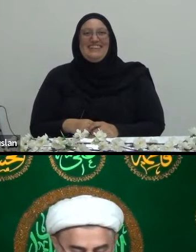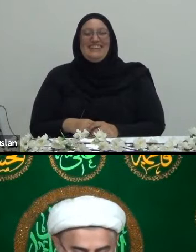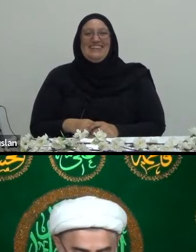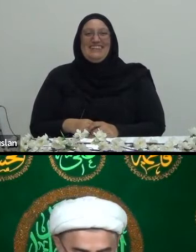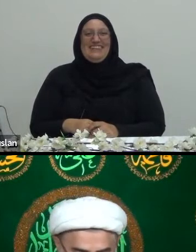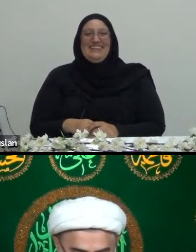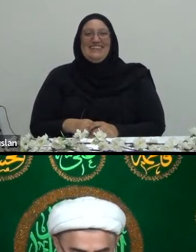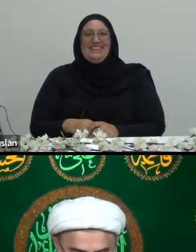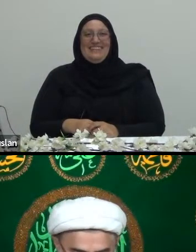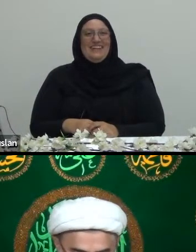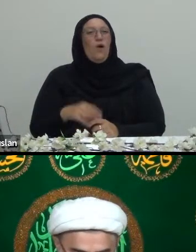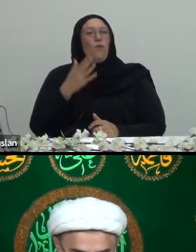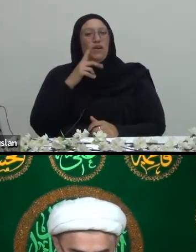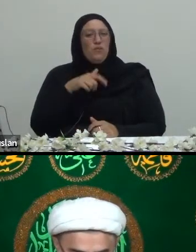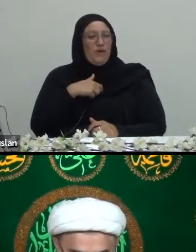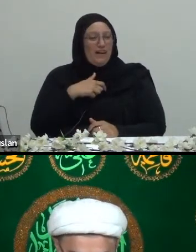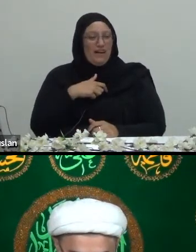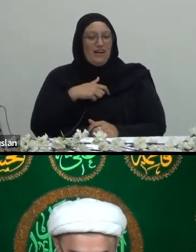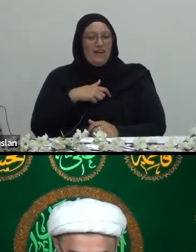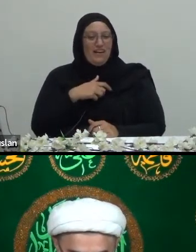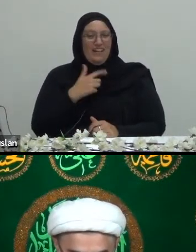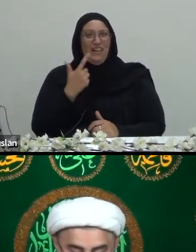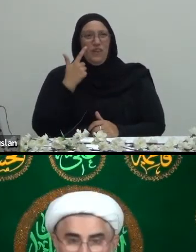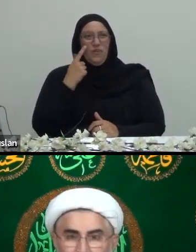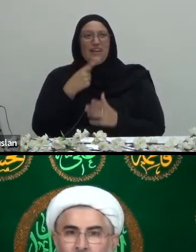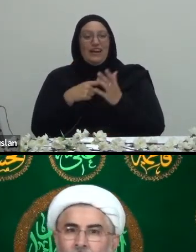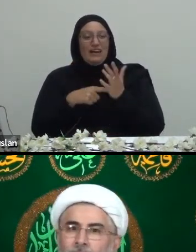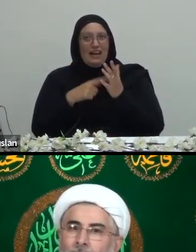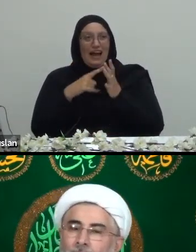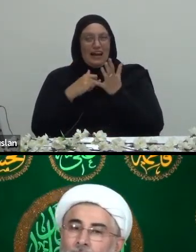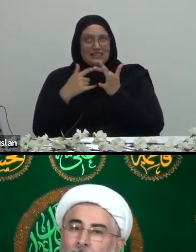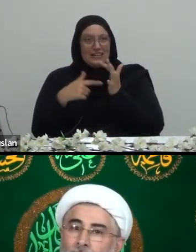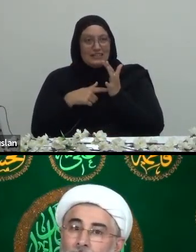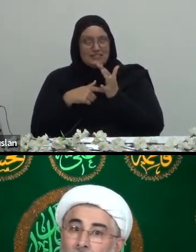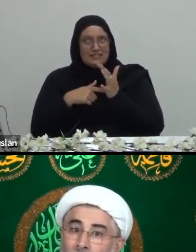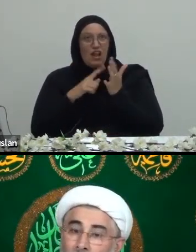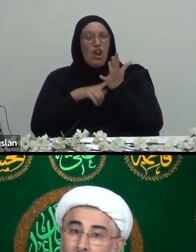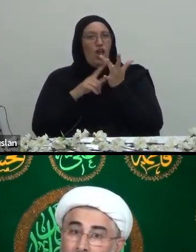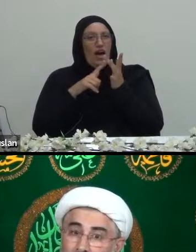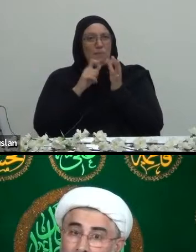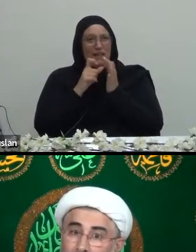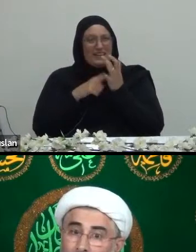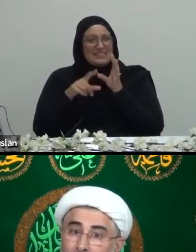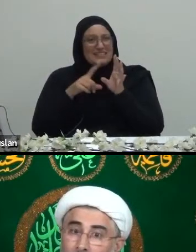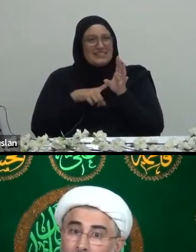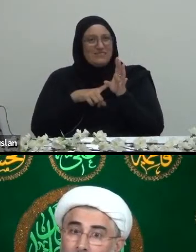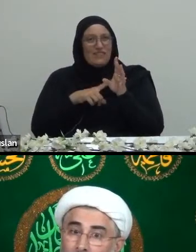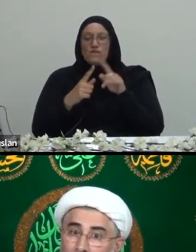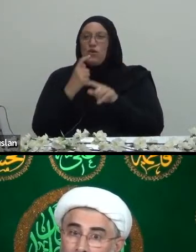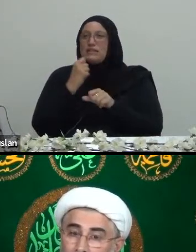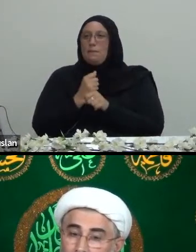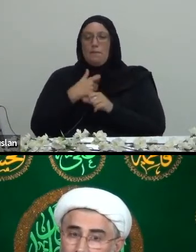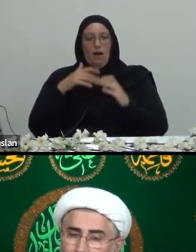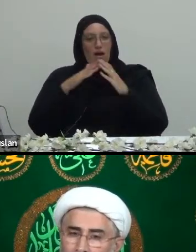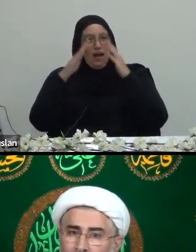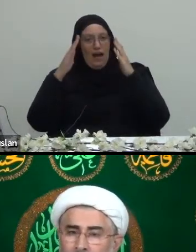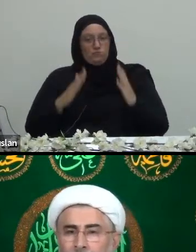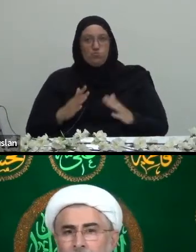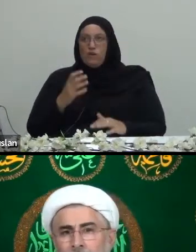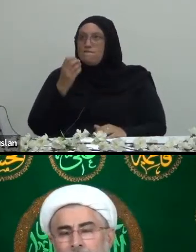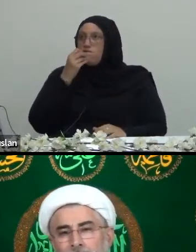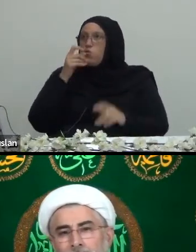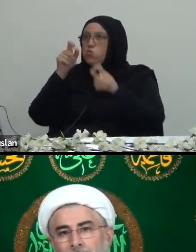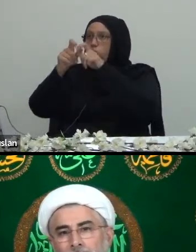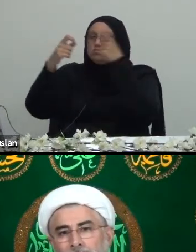we're looking at assets and liabilities, what sort of things do we include? For example, do I include all my household items? Do I include the food in my